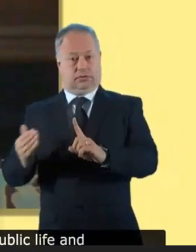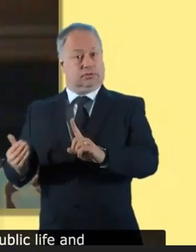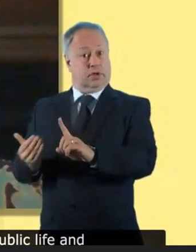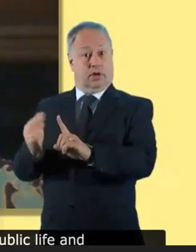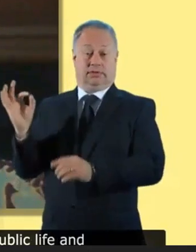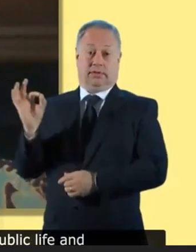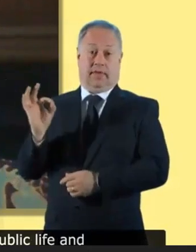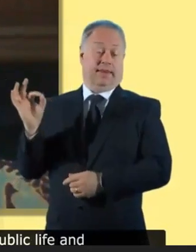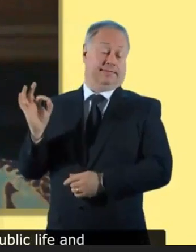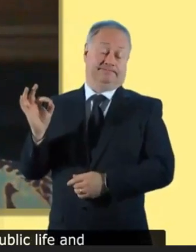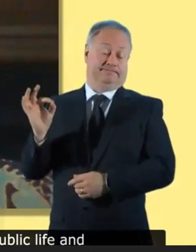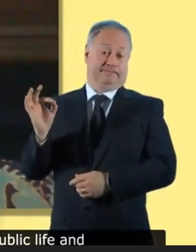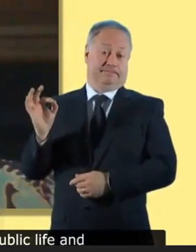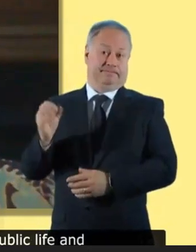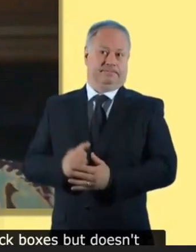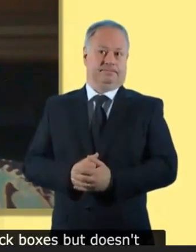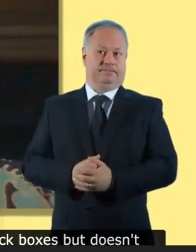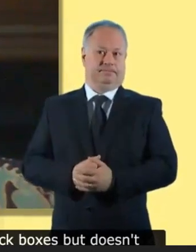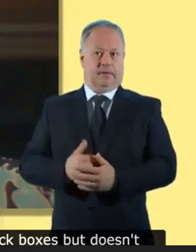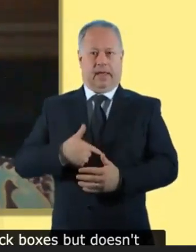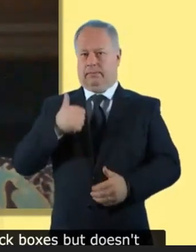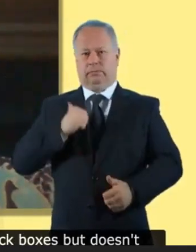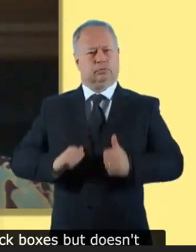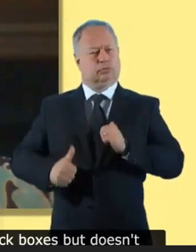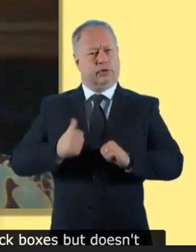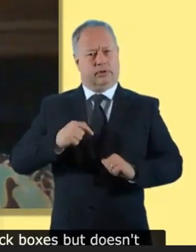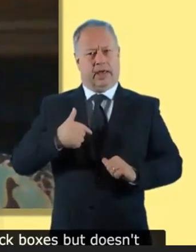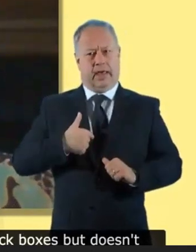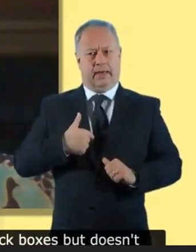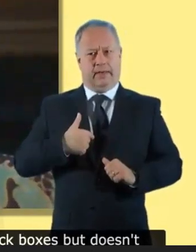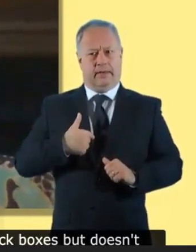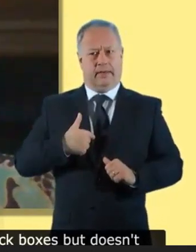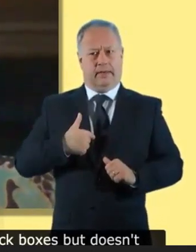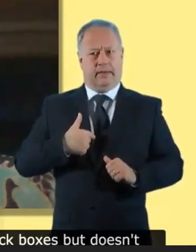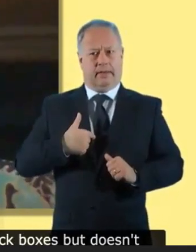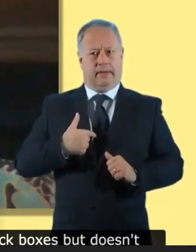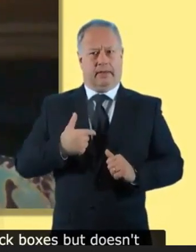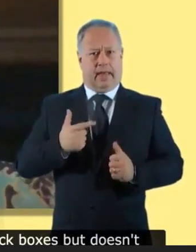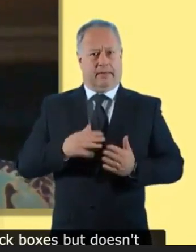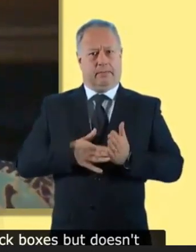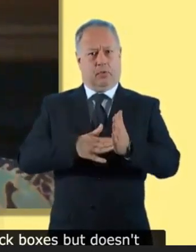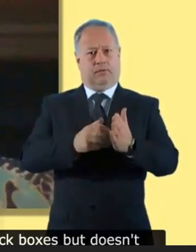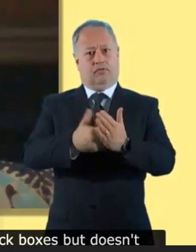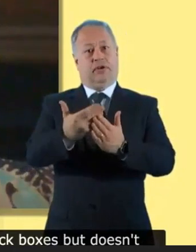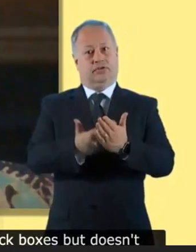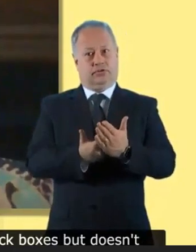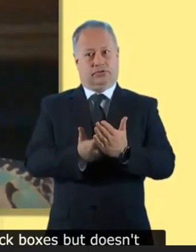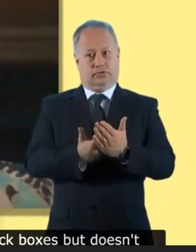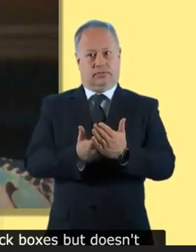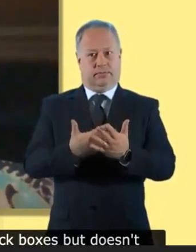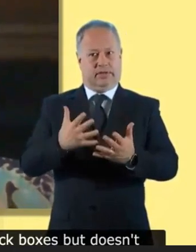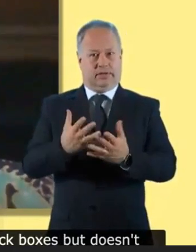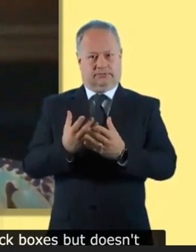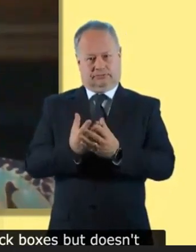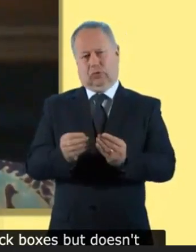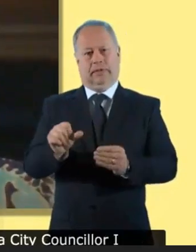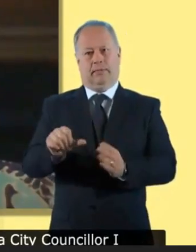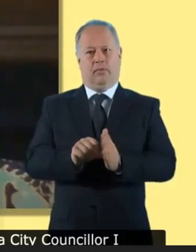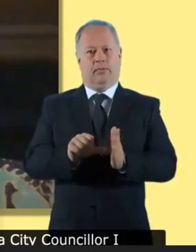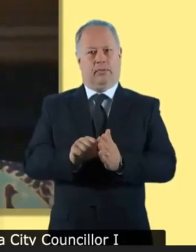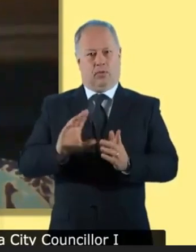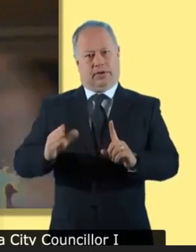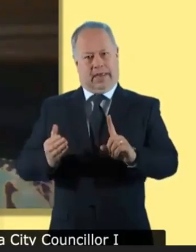to achieve results. Now, I'm proud that as a Glasgow City Councillor, I moved a motion which did exactly that, gave us an aspirational target